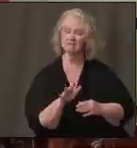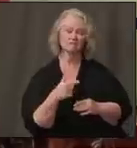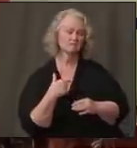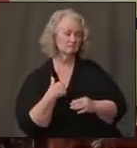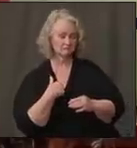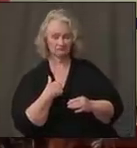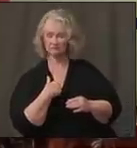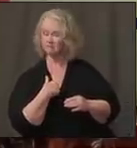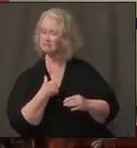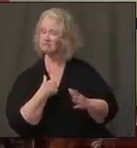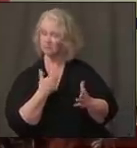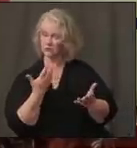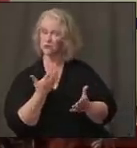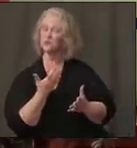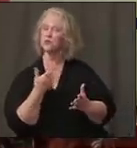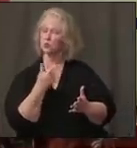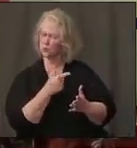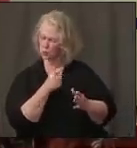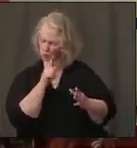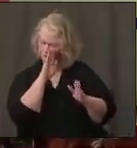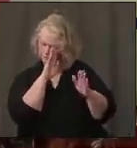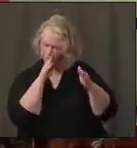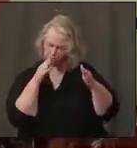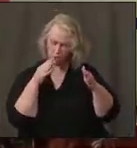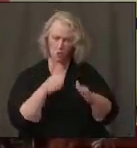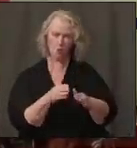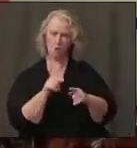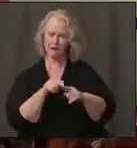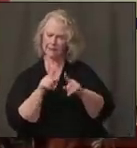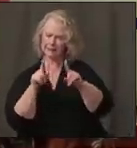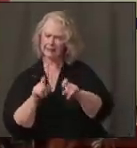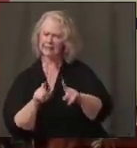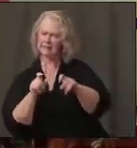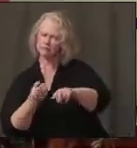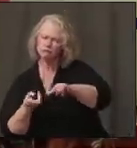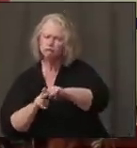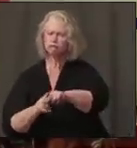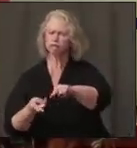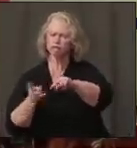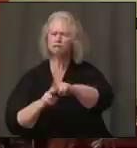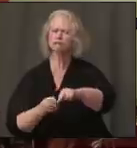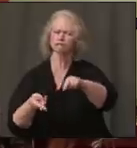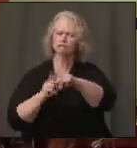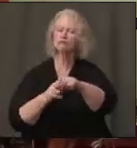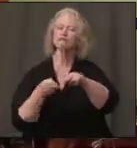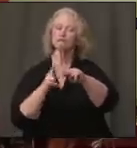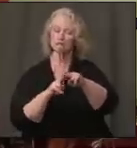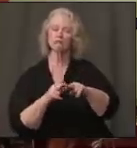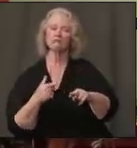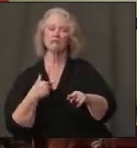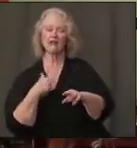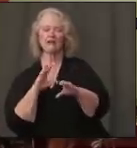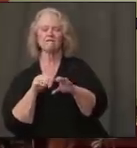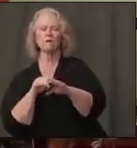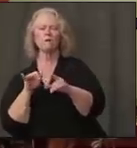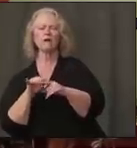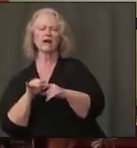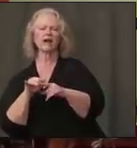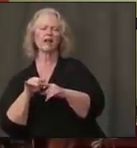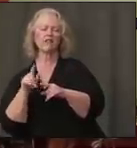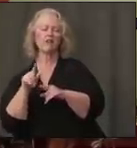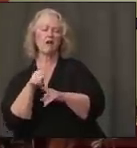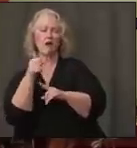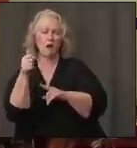have really focused a lot of attention on getting the testing capacity up there. I'm affiliated with the Center for American Progress. We put in a